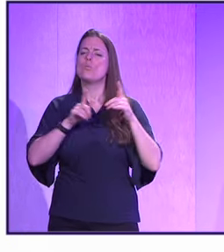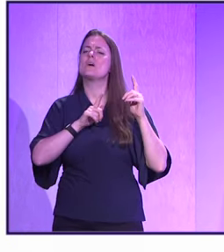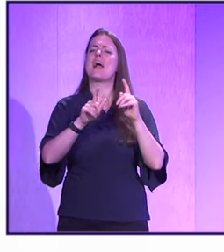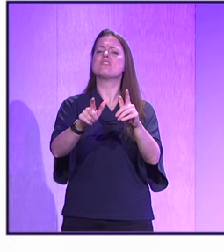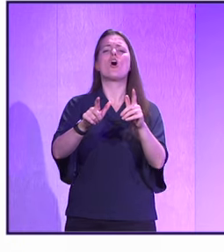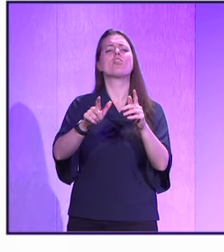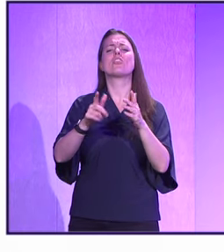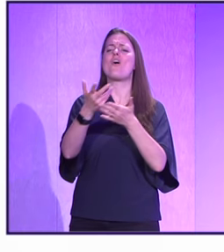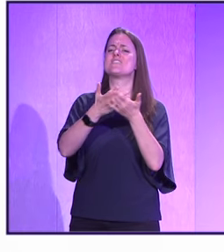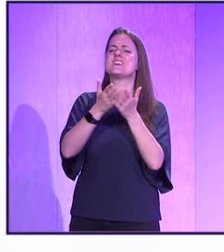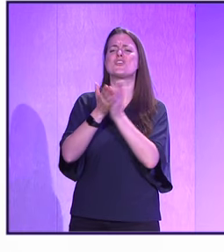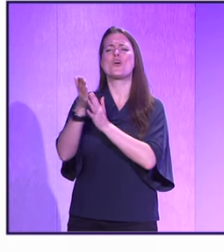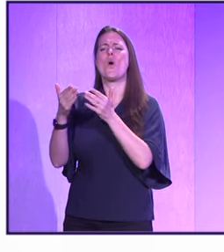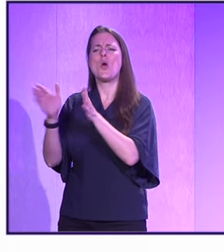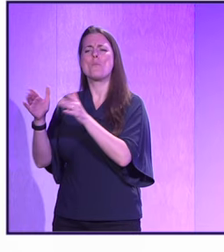very much.